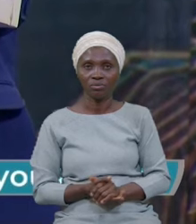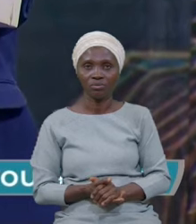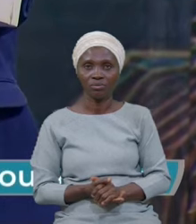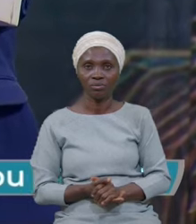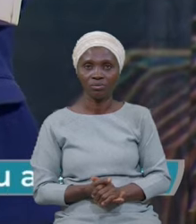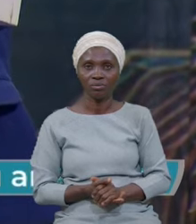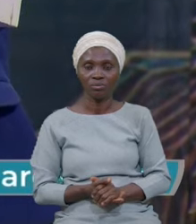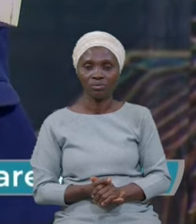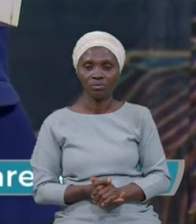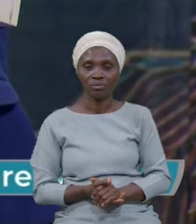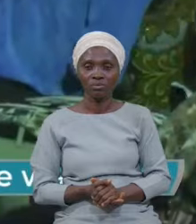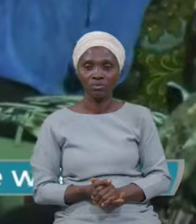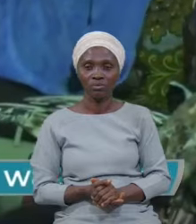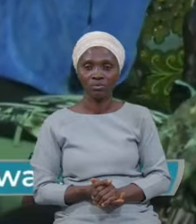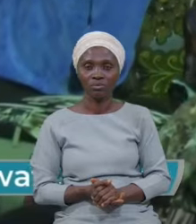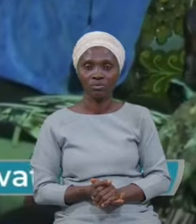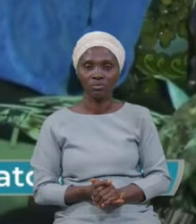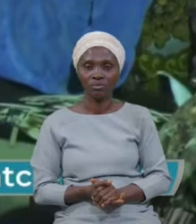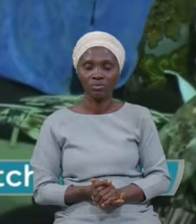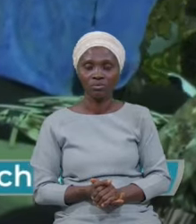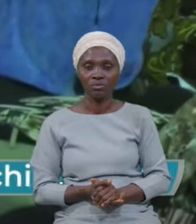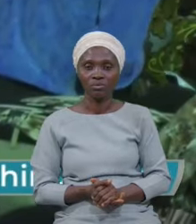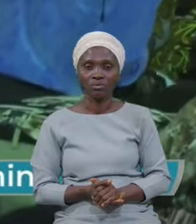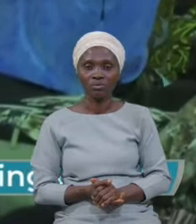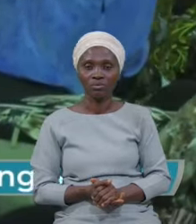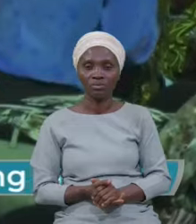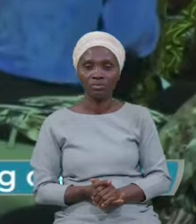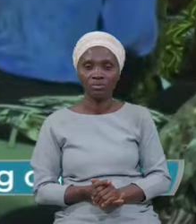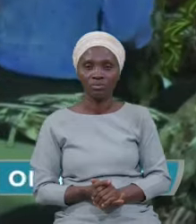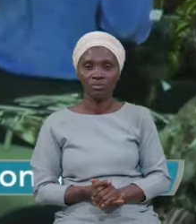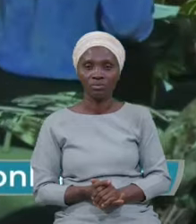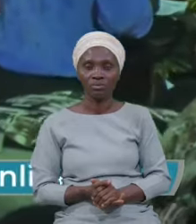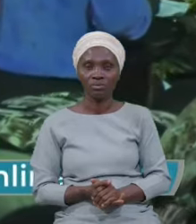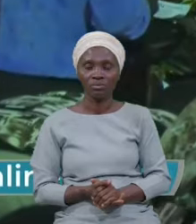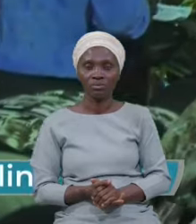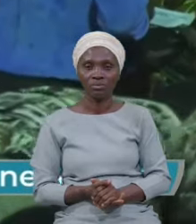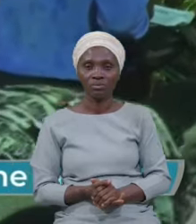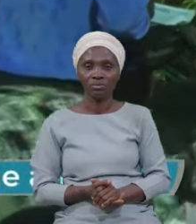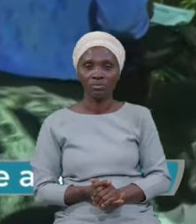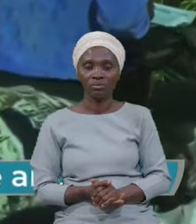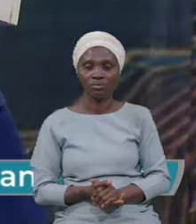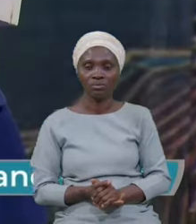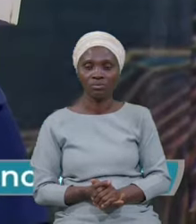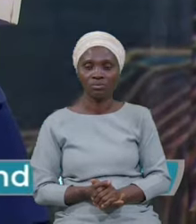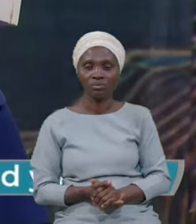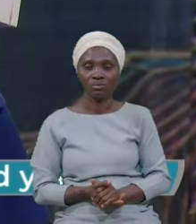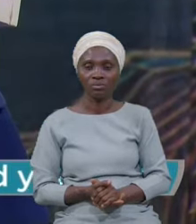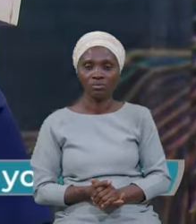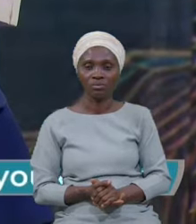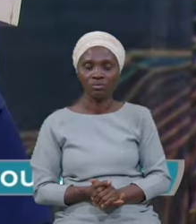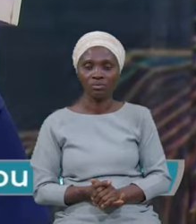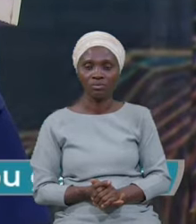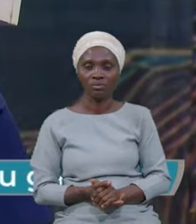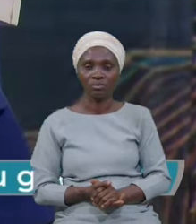Please write legibly, possibly with capital letter, and let the address